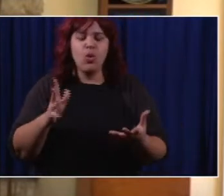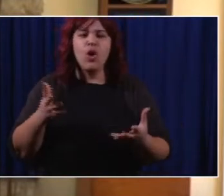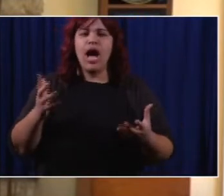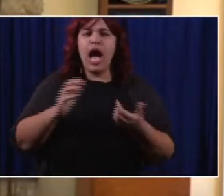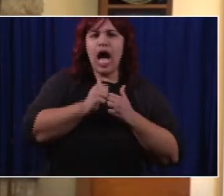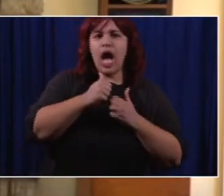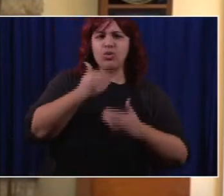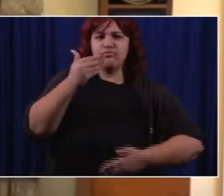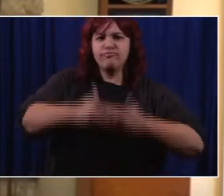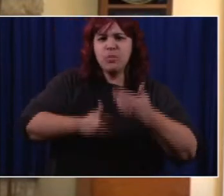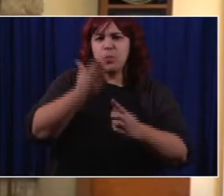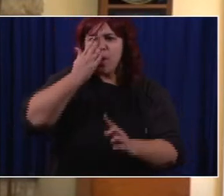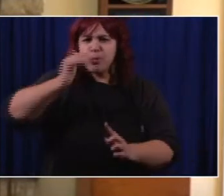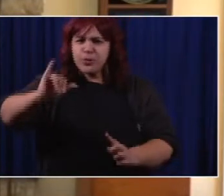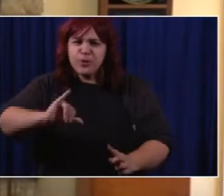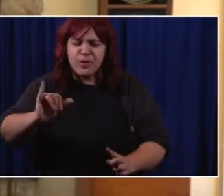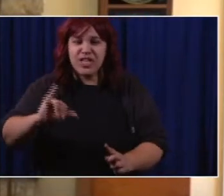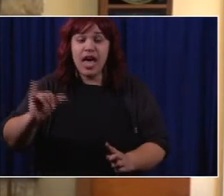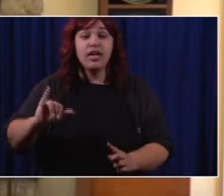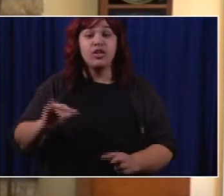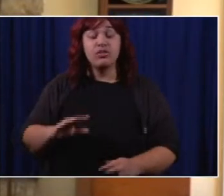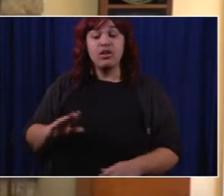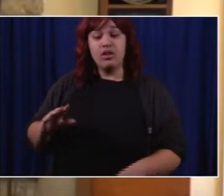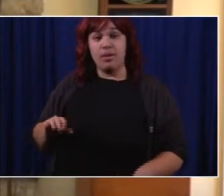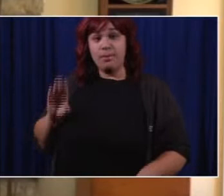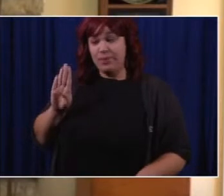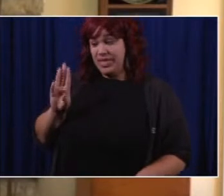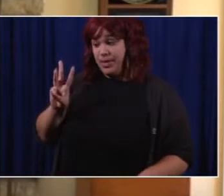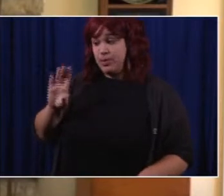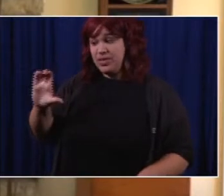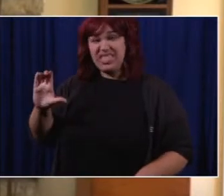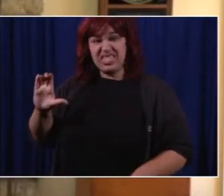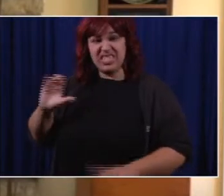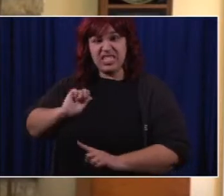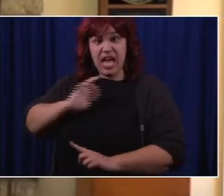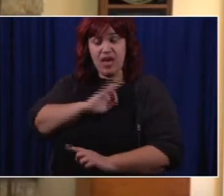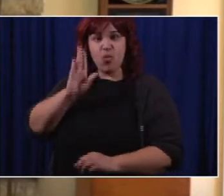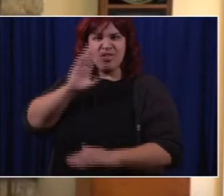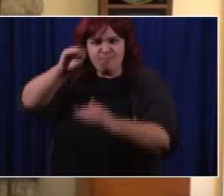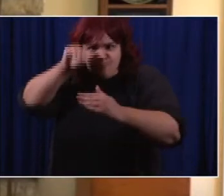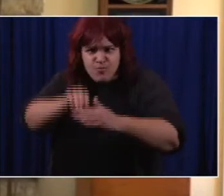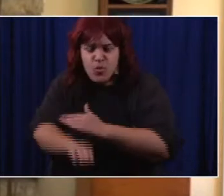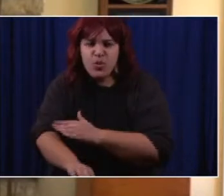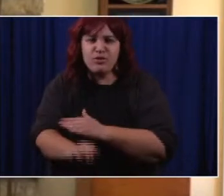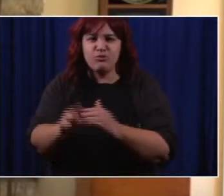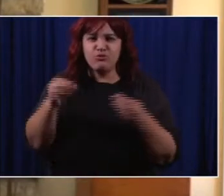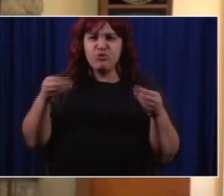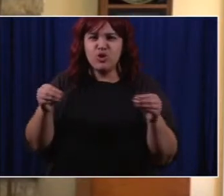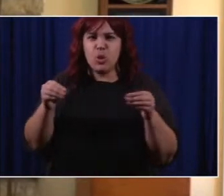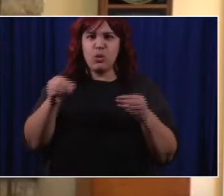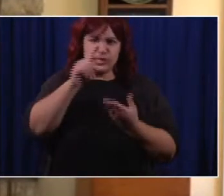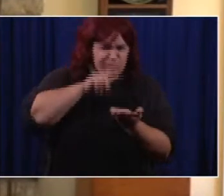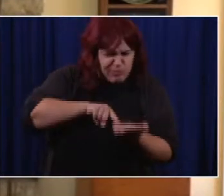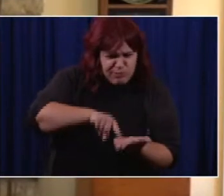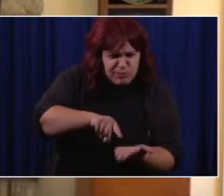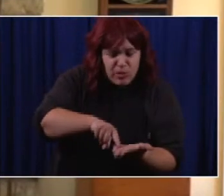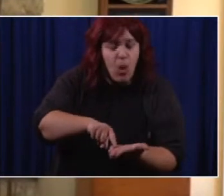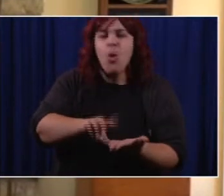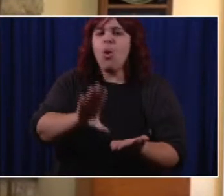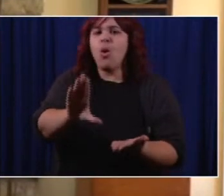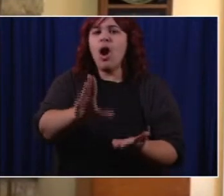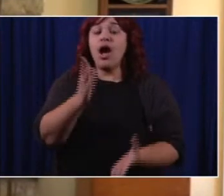Bureau of Workers' Compensation will they be going into stores, or will this be on a complaint basis? Do you have enough people